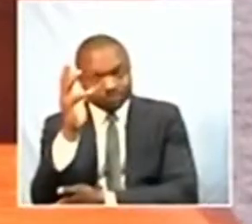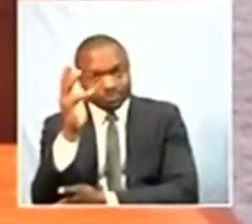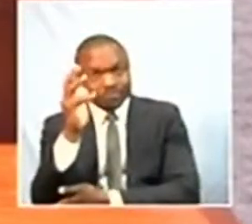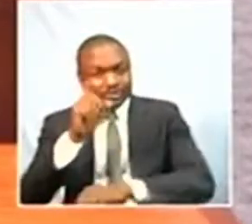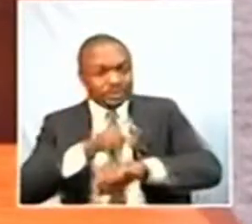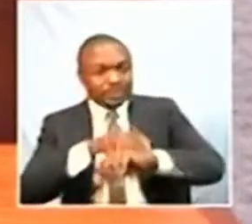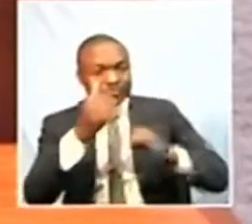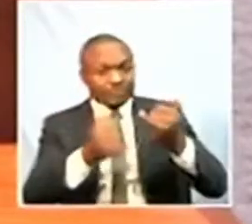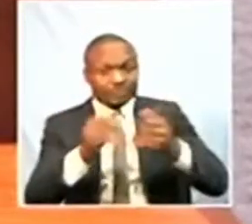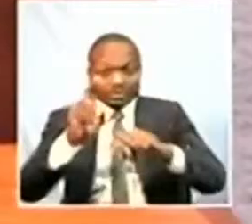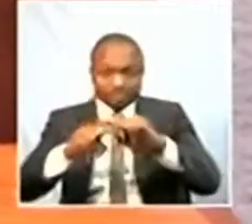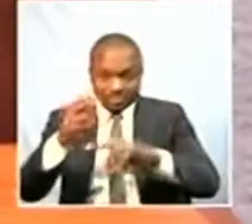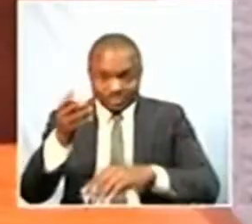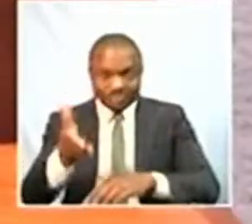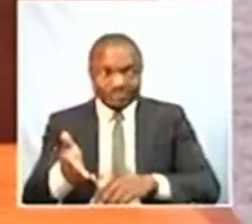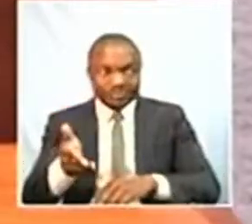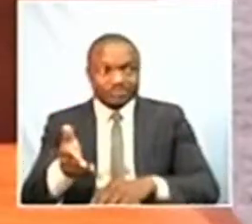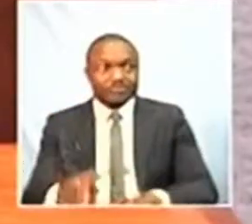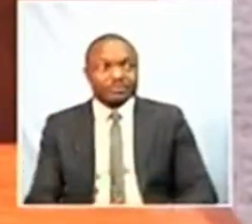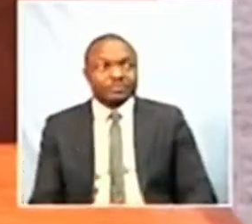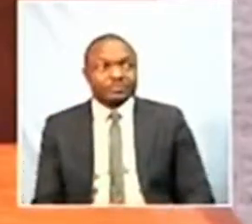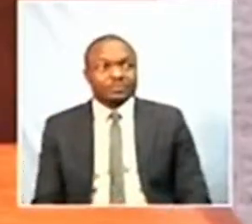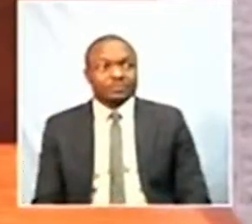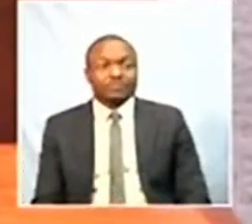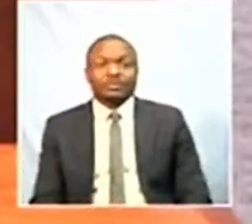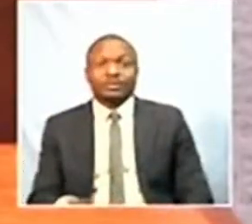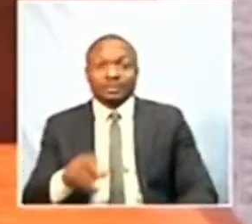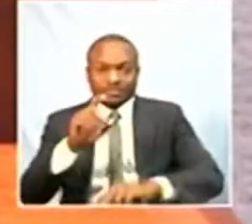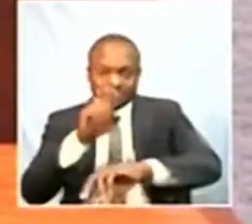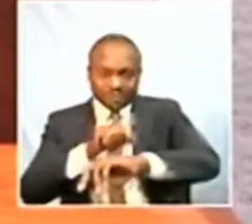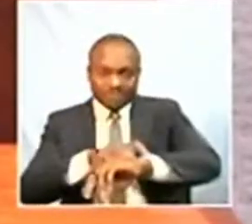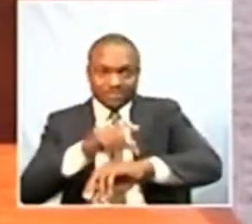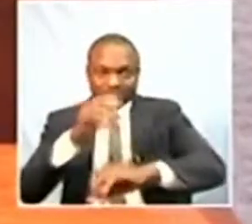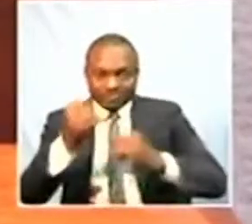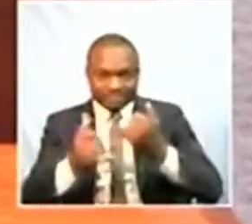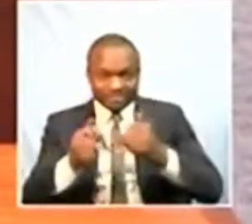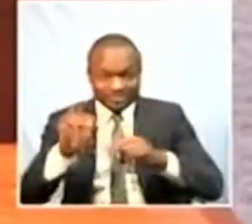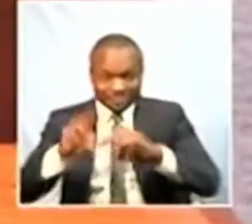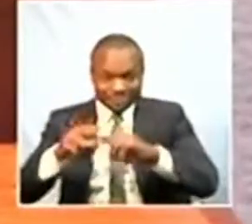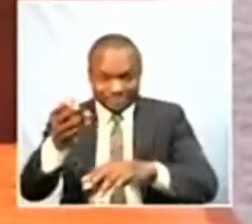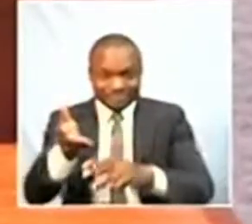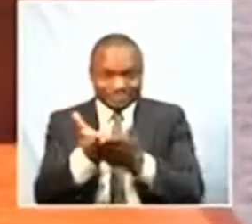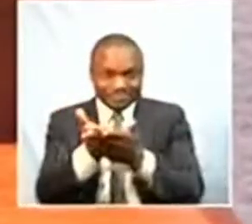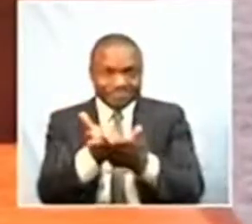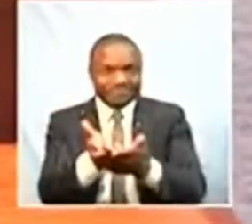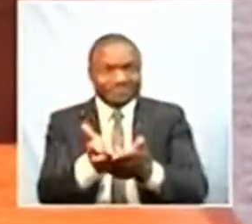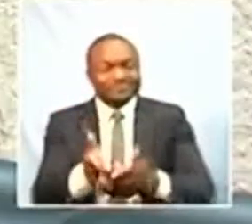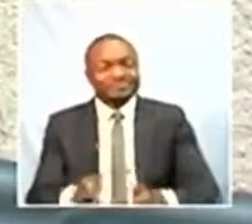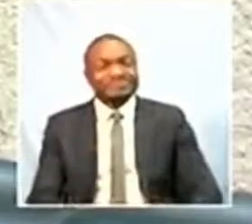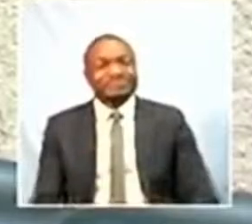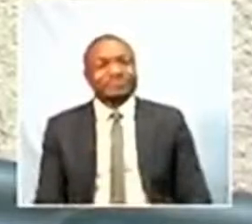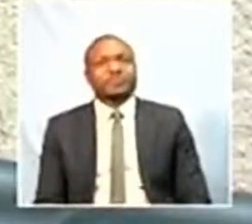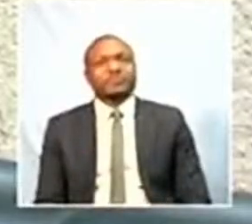your seat. 80 seconds to sum up. Honorable Member, take your seat. I submit.